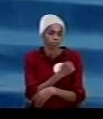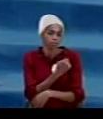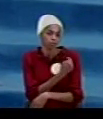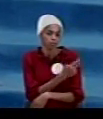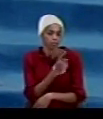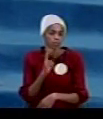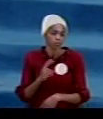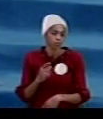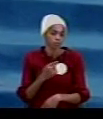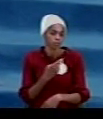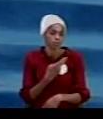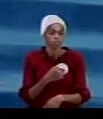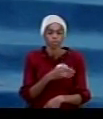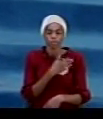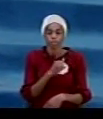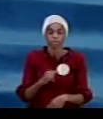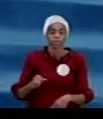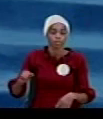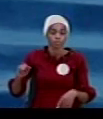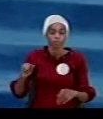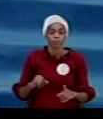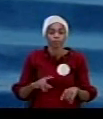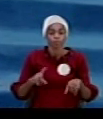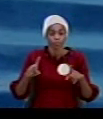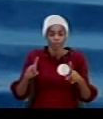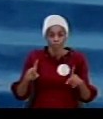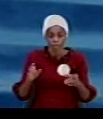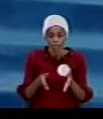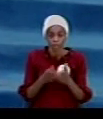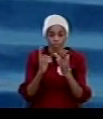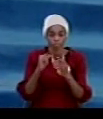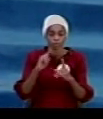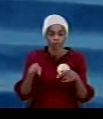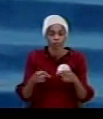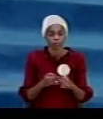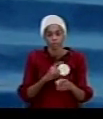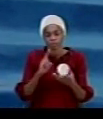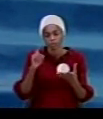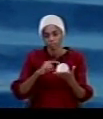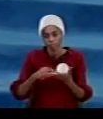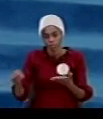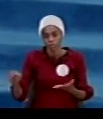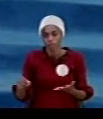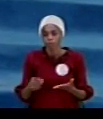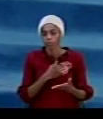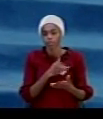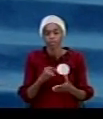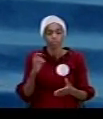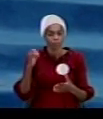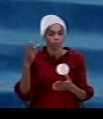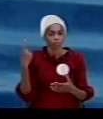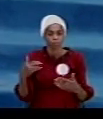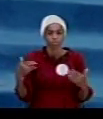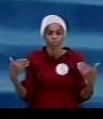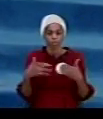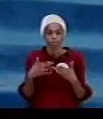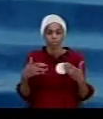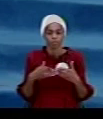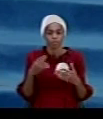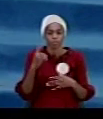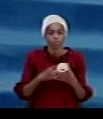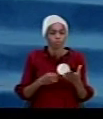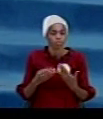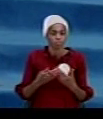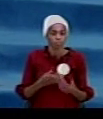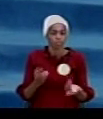and they asked me to go through some tests. But I am afraid of what might come out of